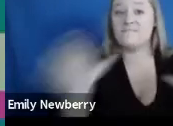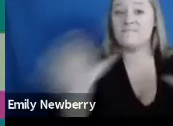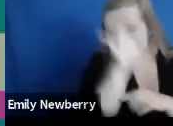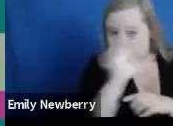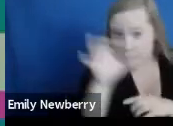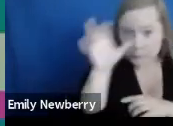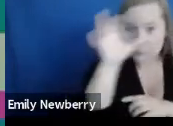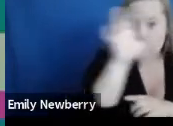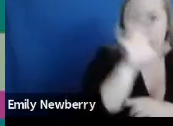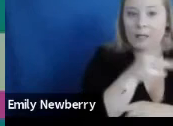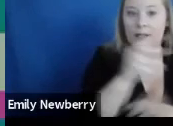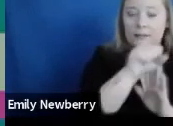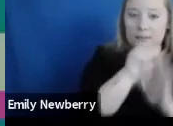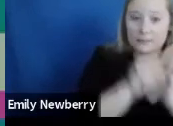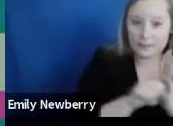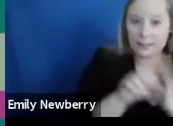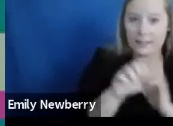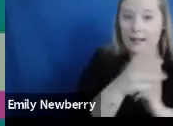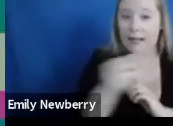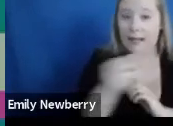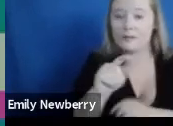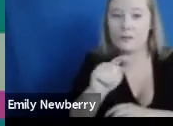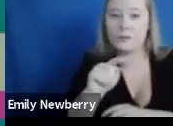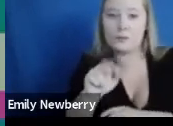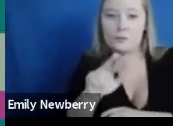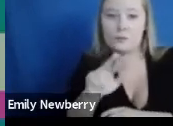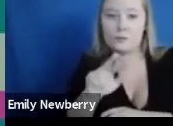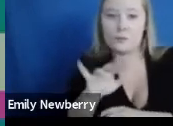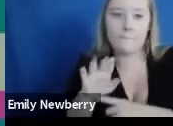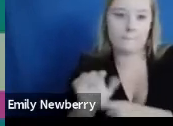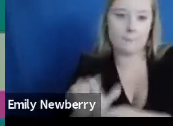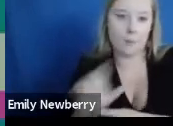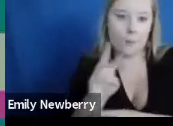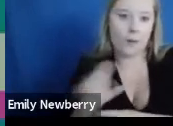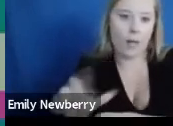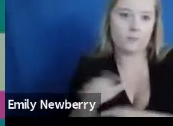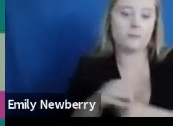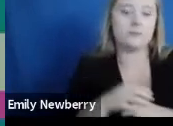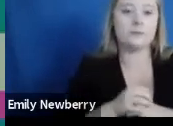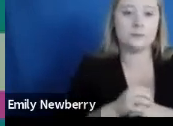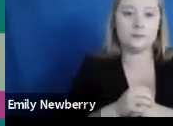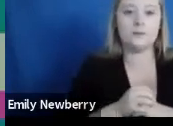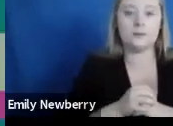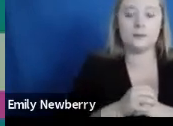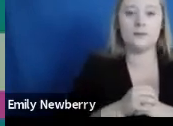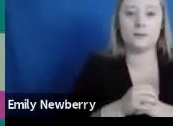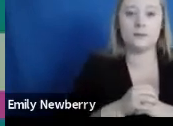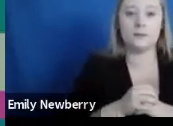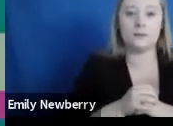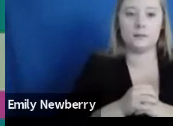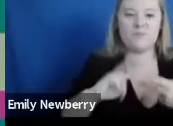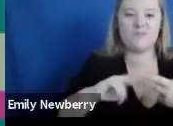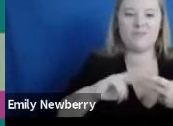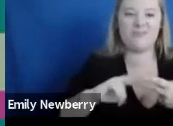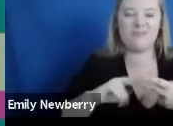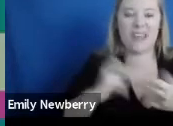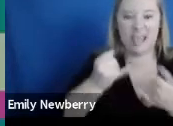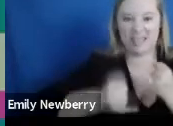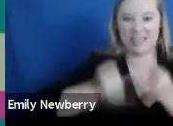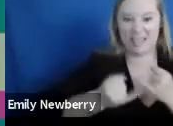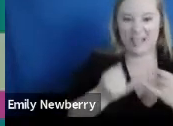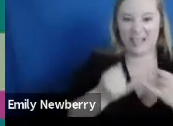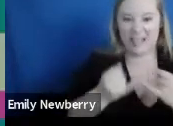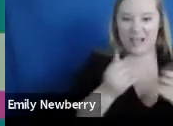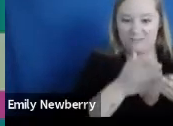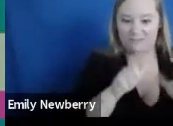and tribal and allotment wells. Those are probably the last set that we're really put into the